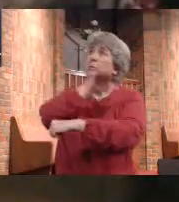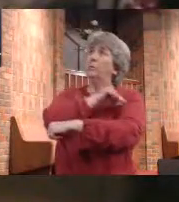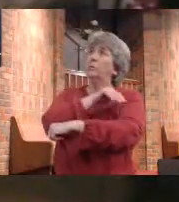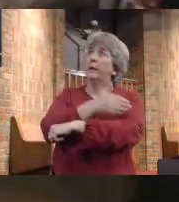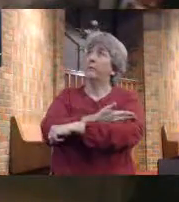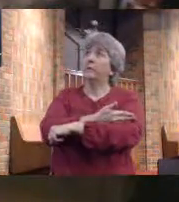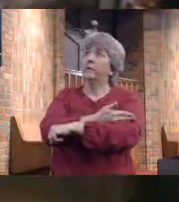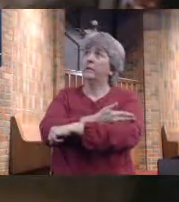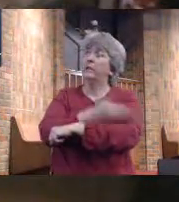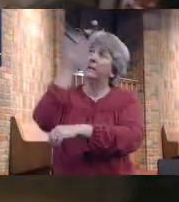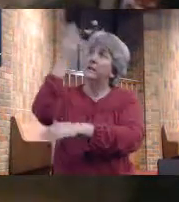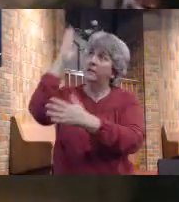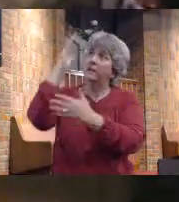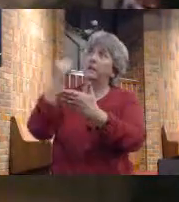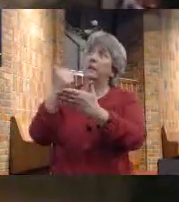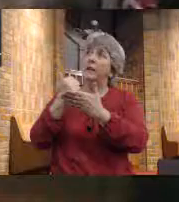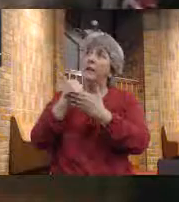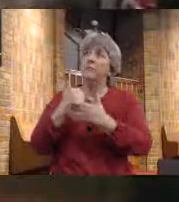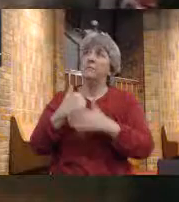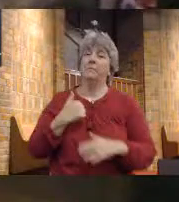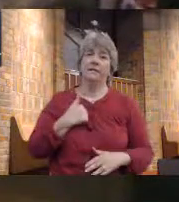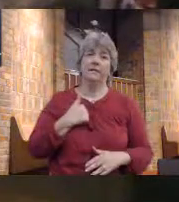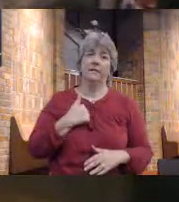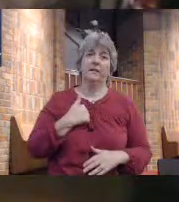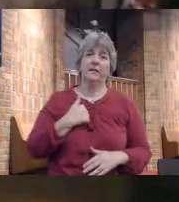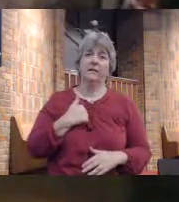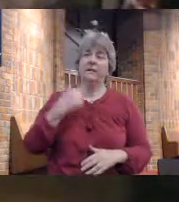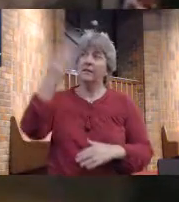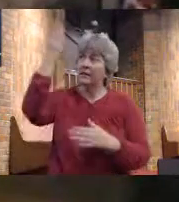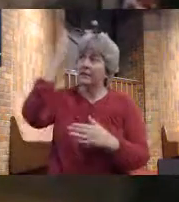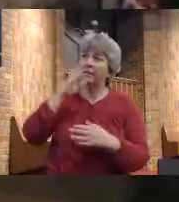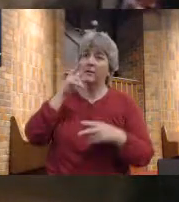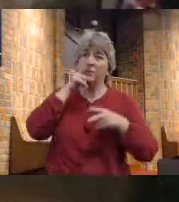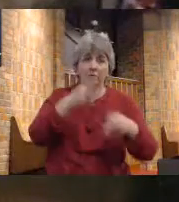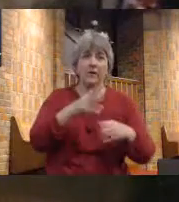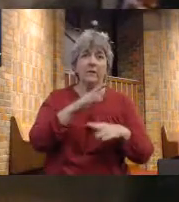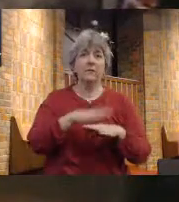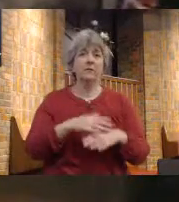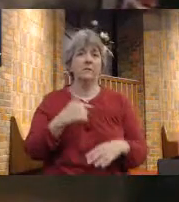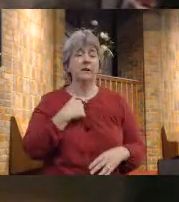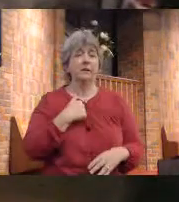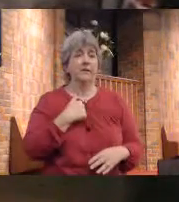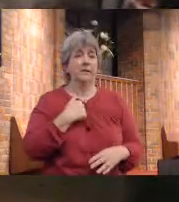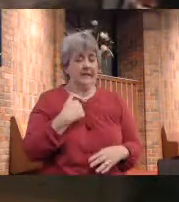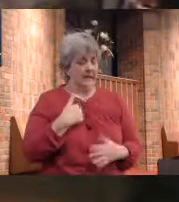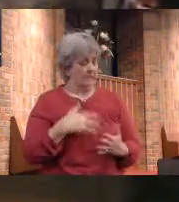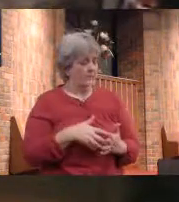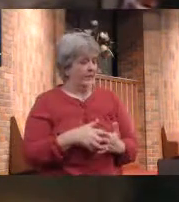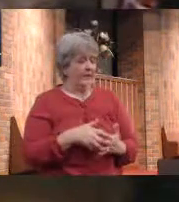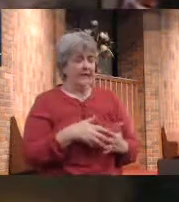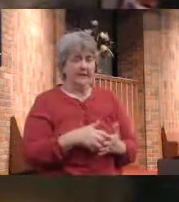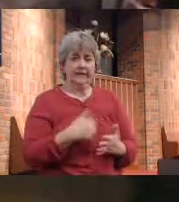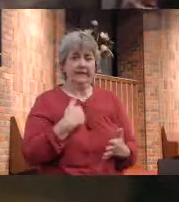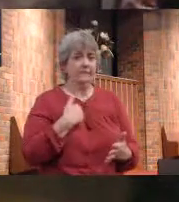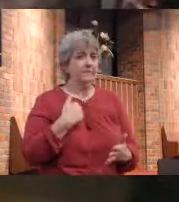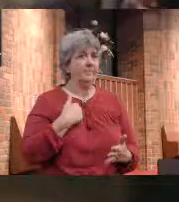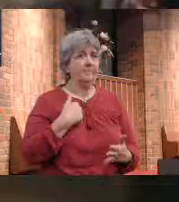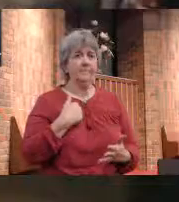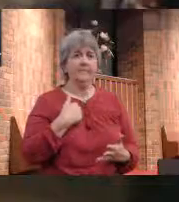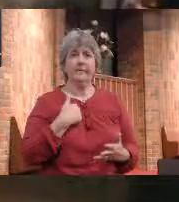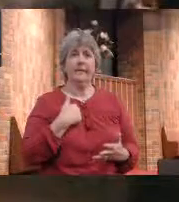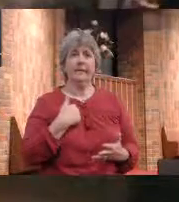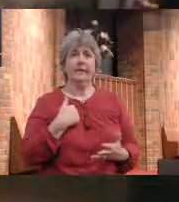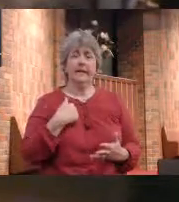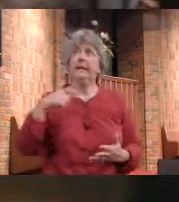And we say, God, help me. God, watch over me. Because I'm weak. And I have